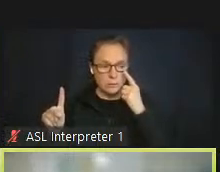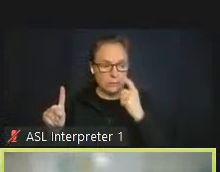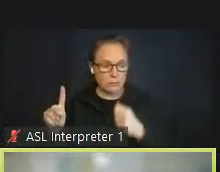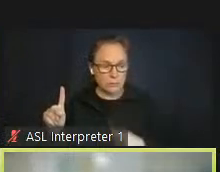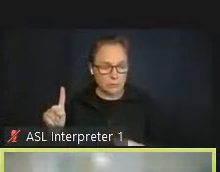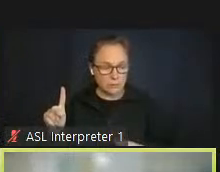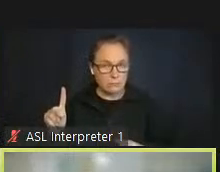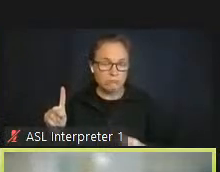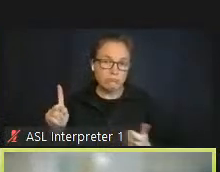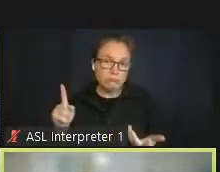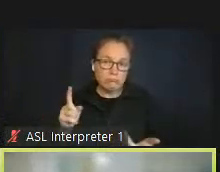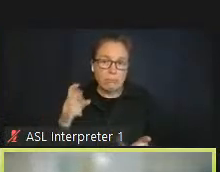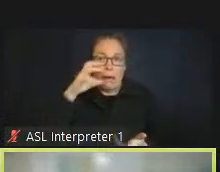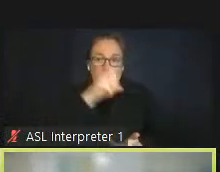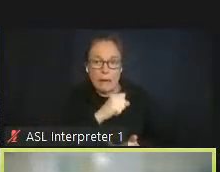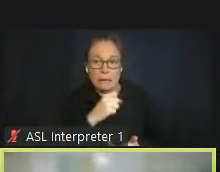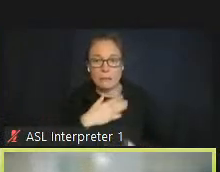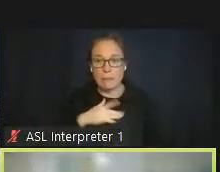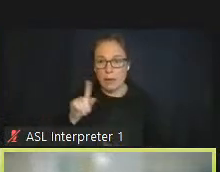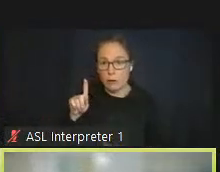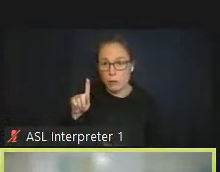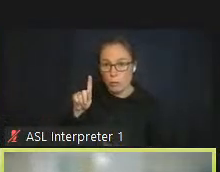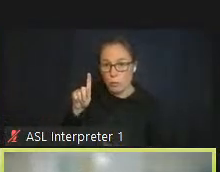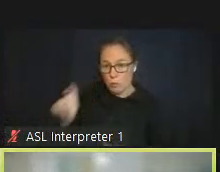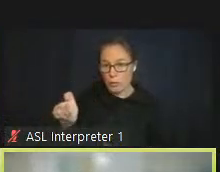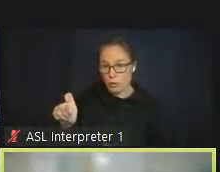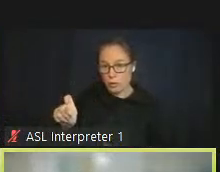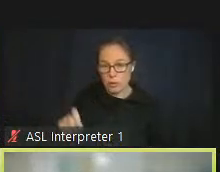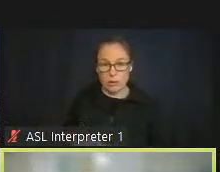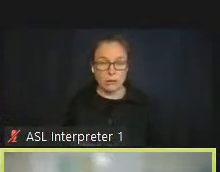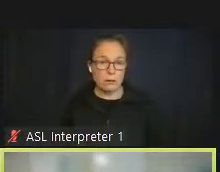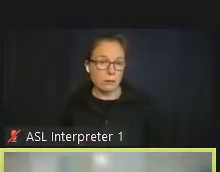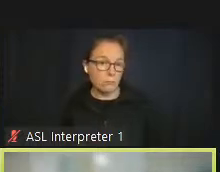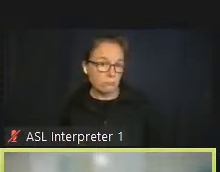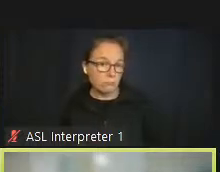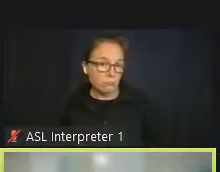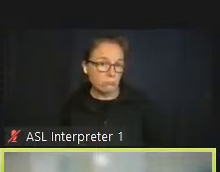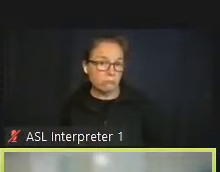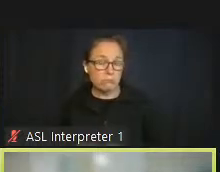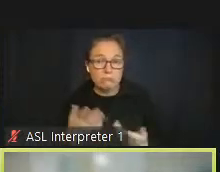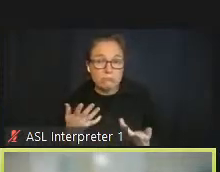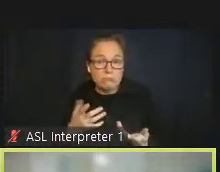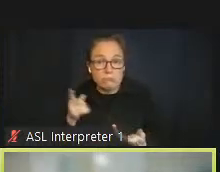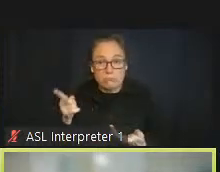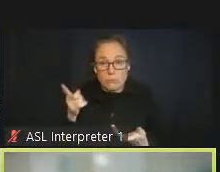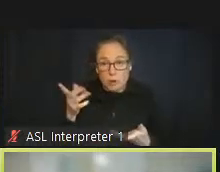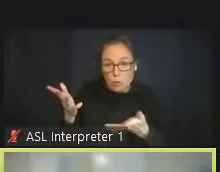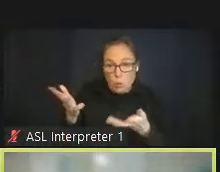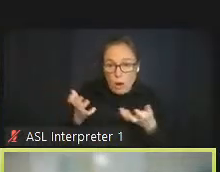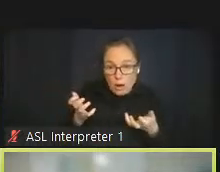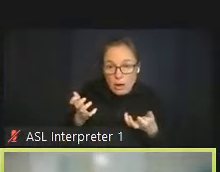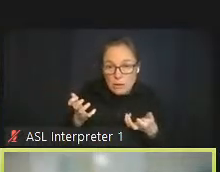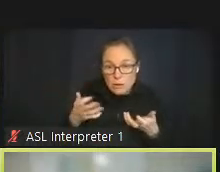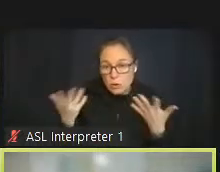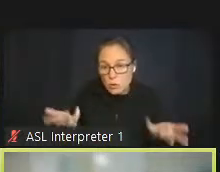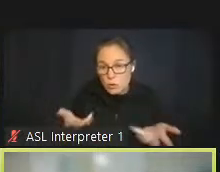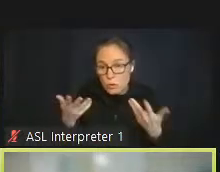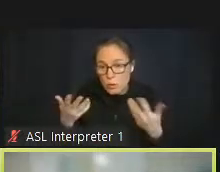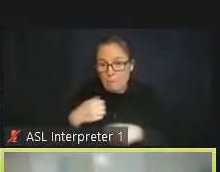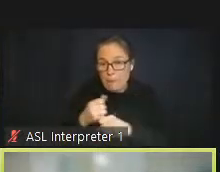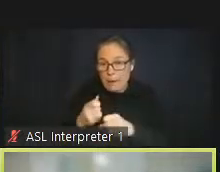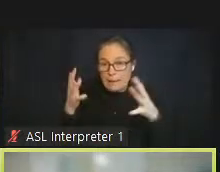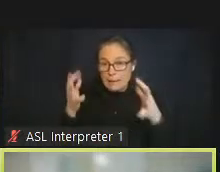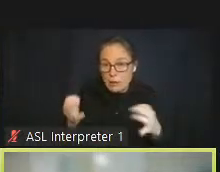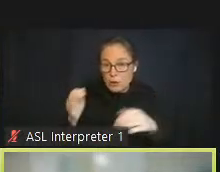I guess the question before the committee today is, would there be a desire to make that decision this